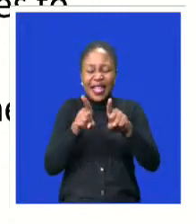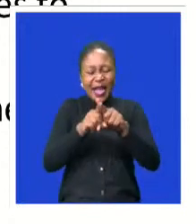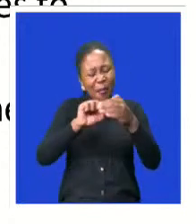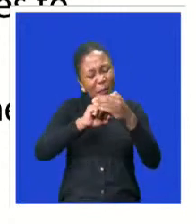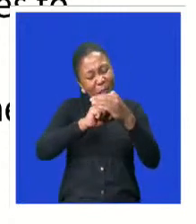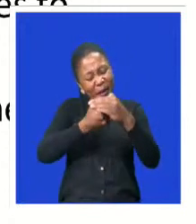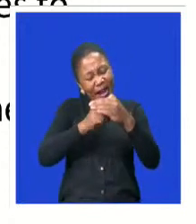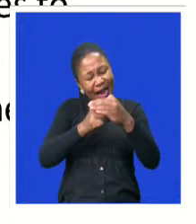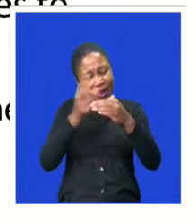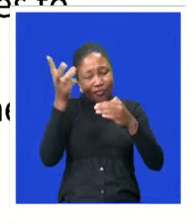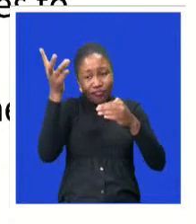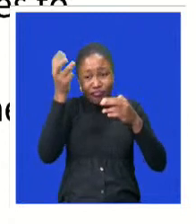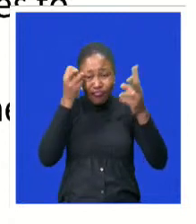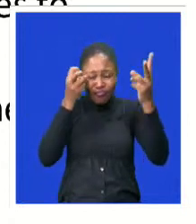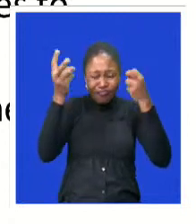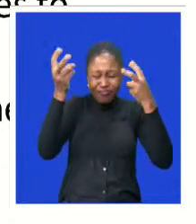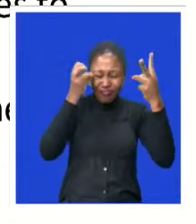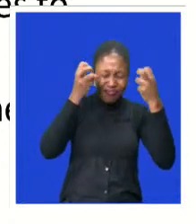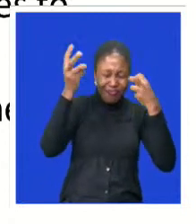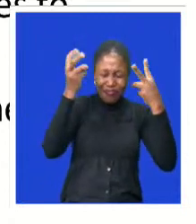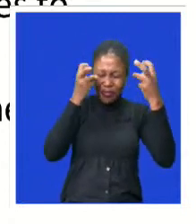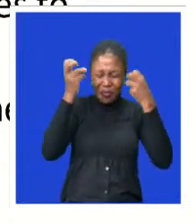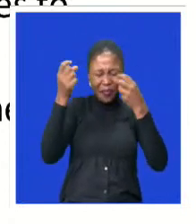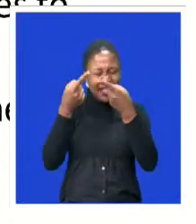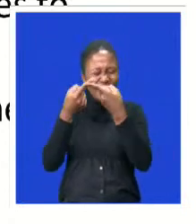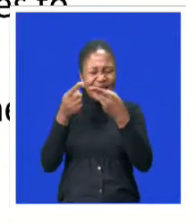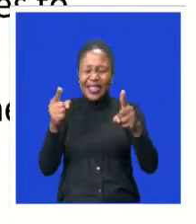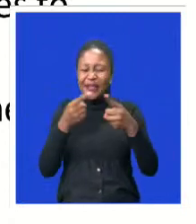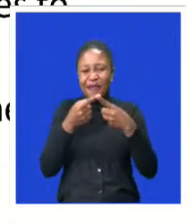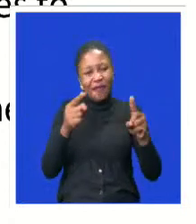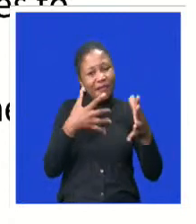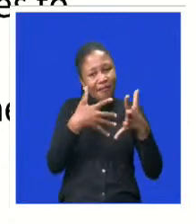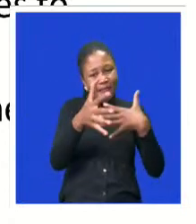growth by exposing you to new words.